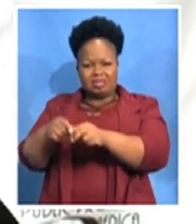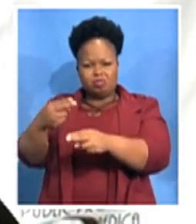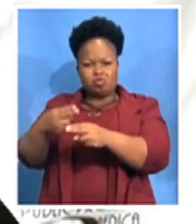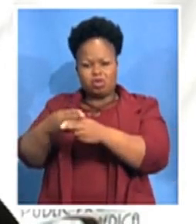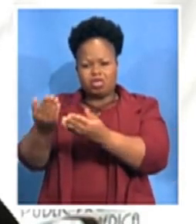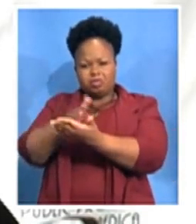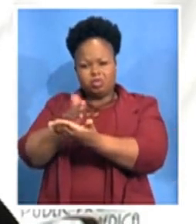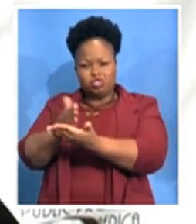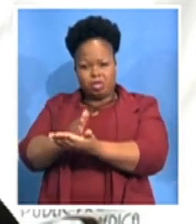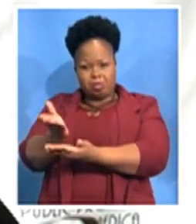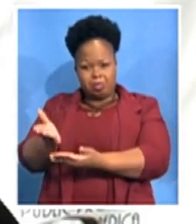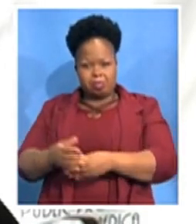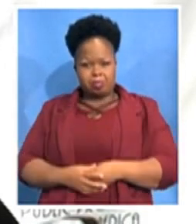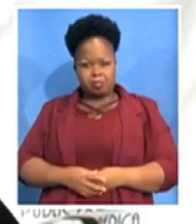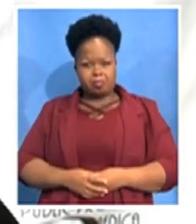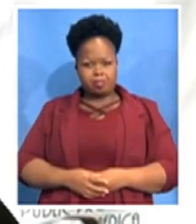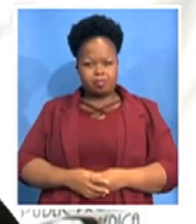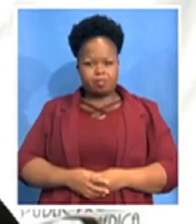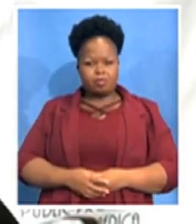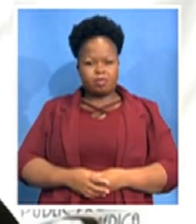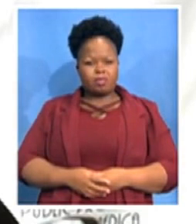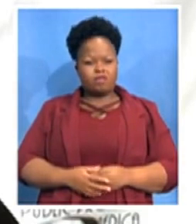Cracking of walls.